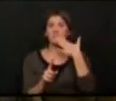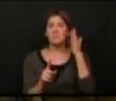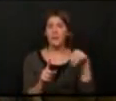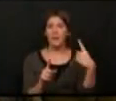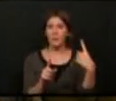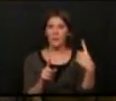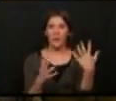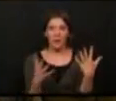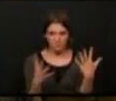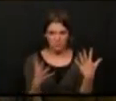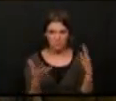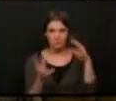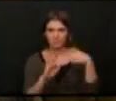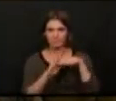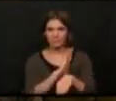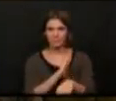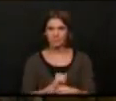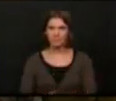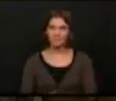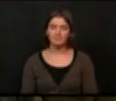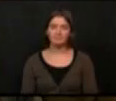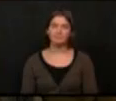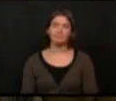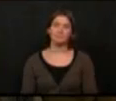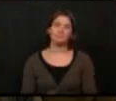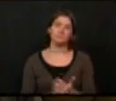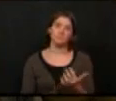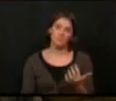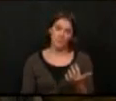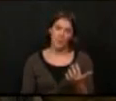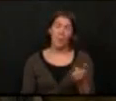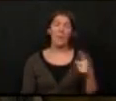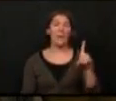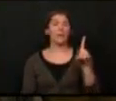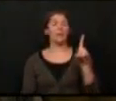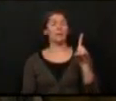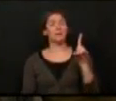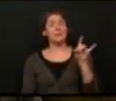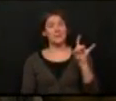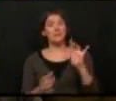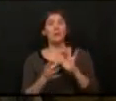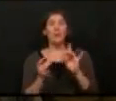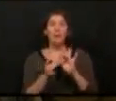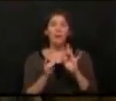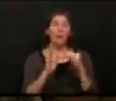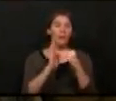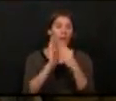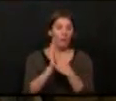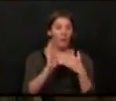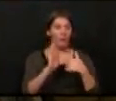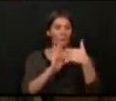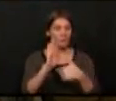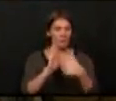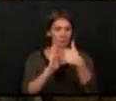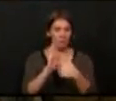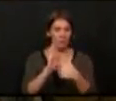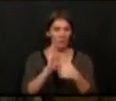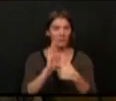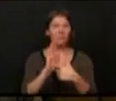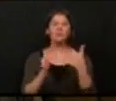so forth. The express prohibitions, which are in place to